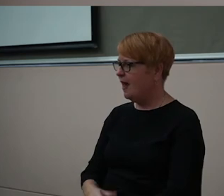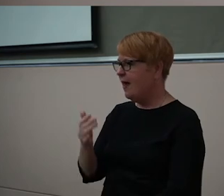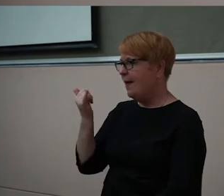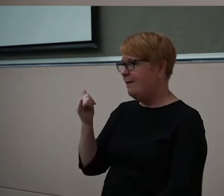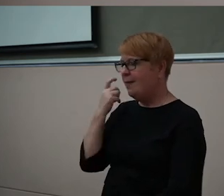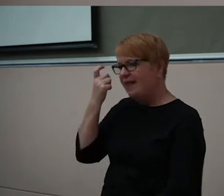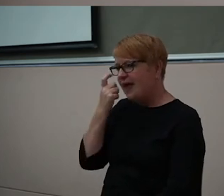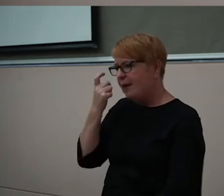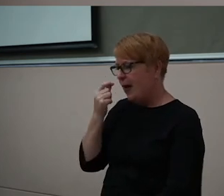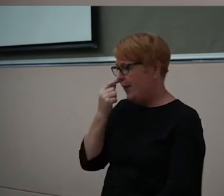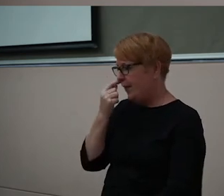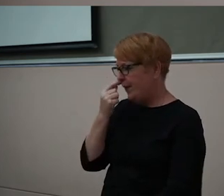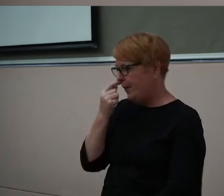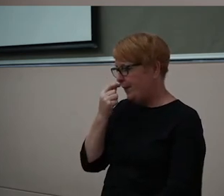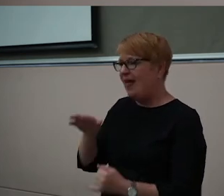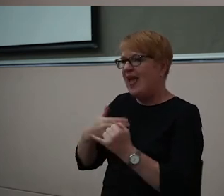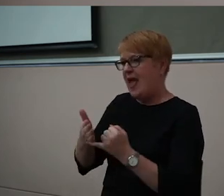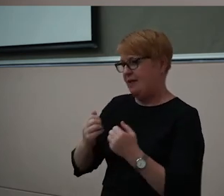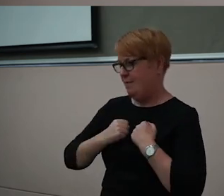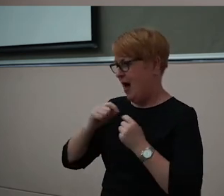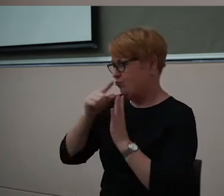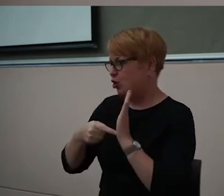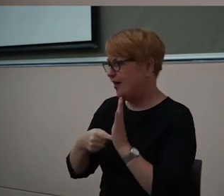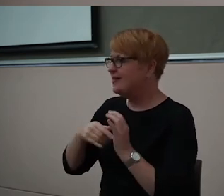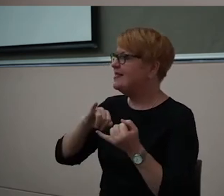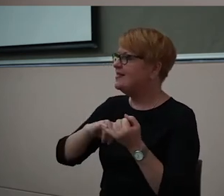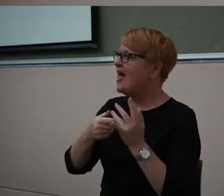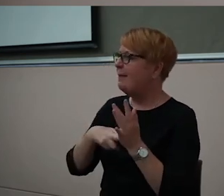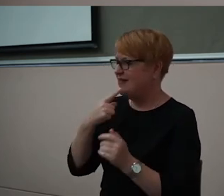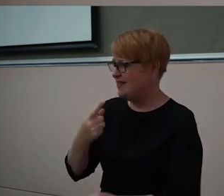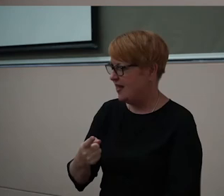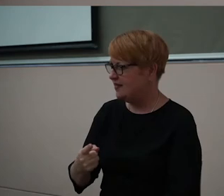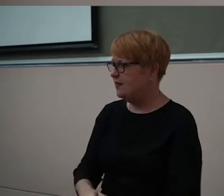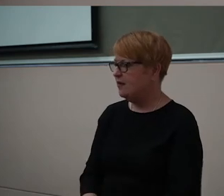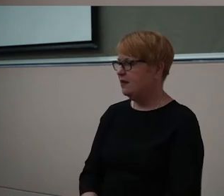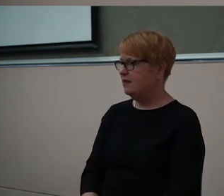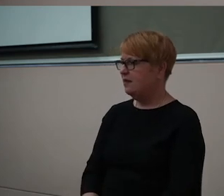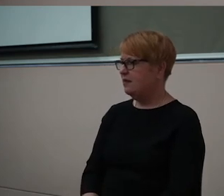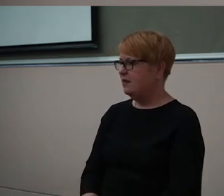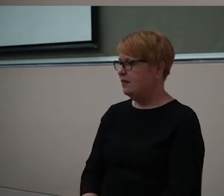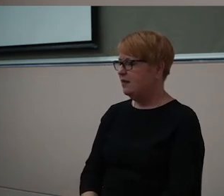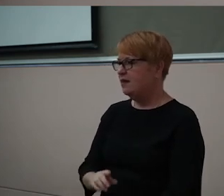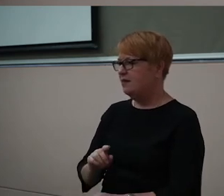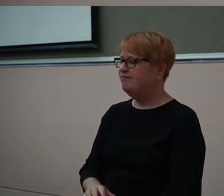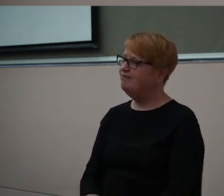an invitation to work with in a community setting in like the outskirts of Glasgow,